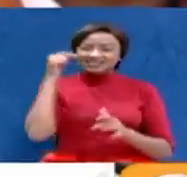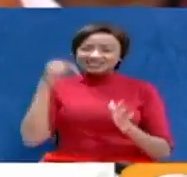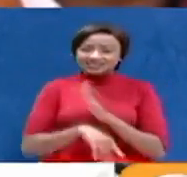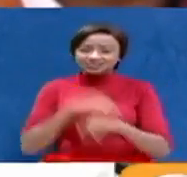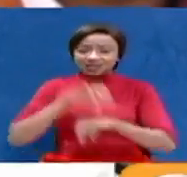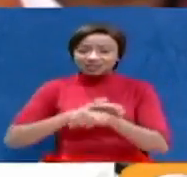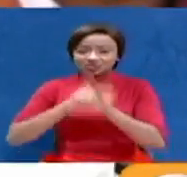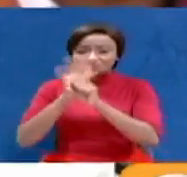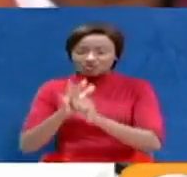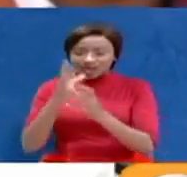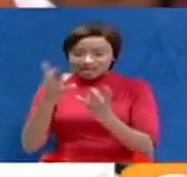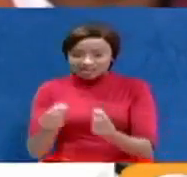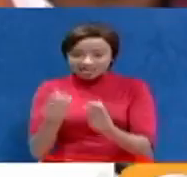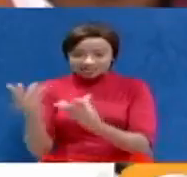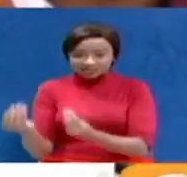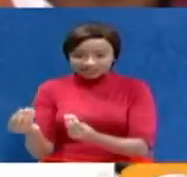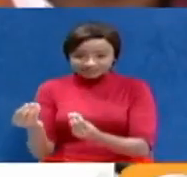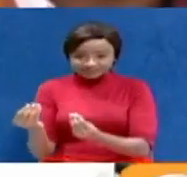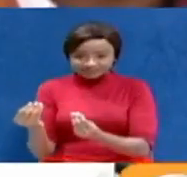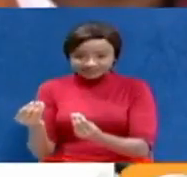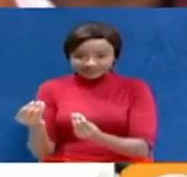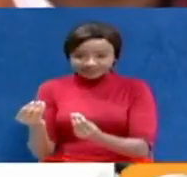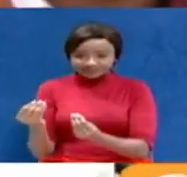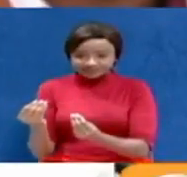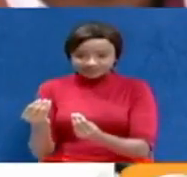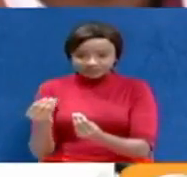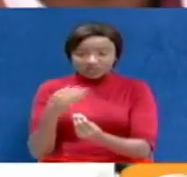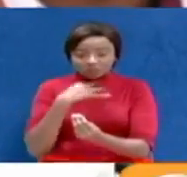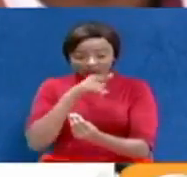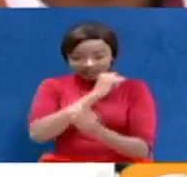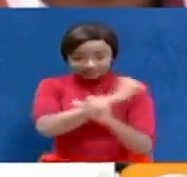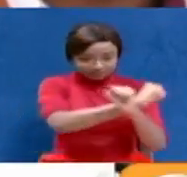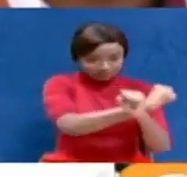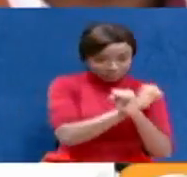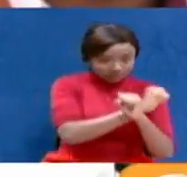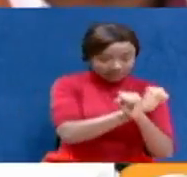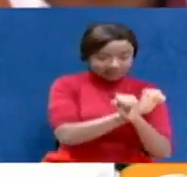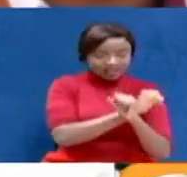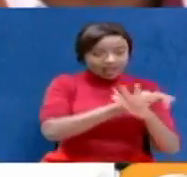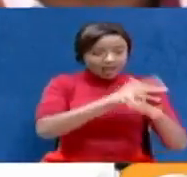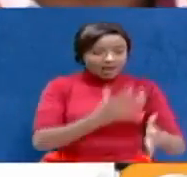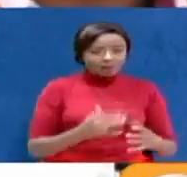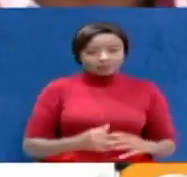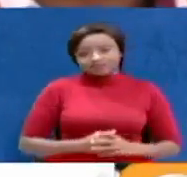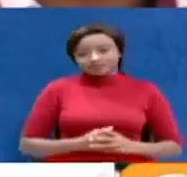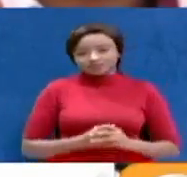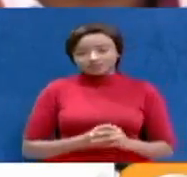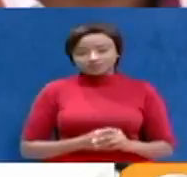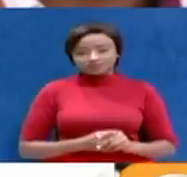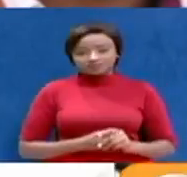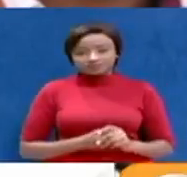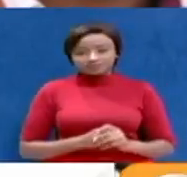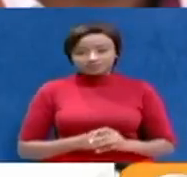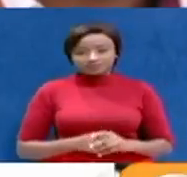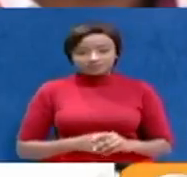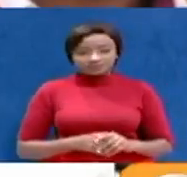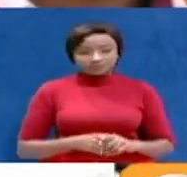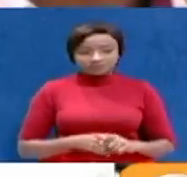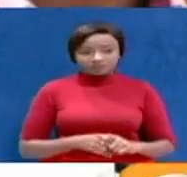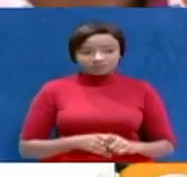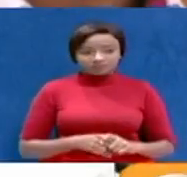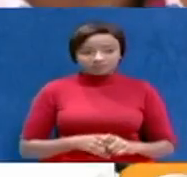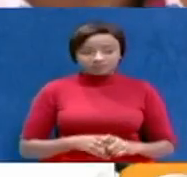disease than those without. To protect persons living with NCDs from the effects of COVID-19,